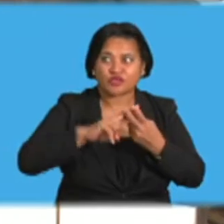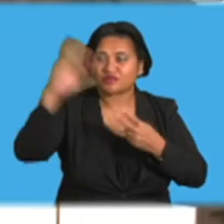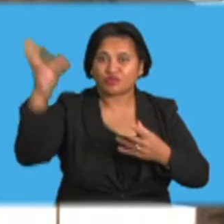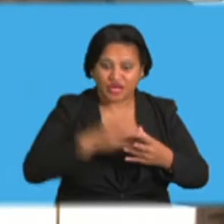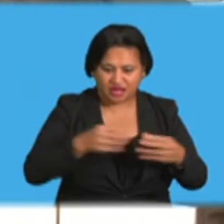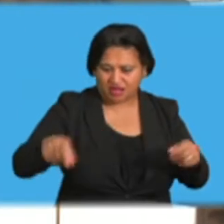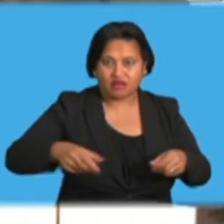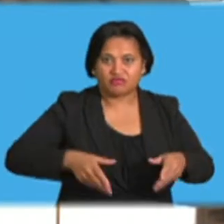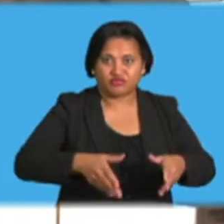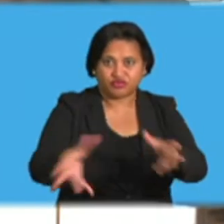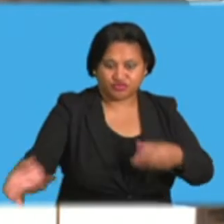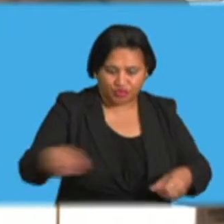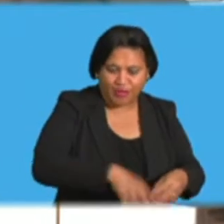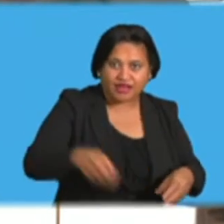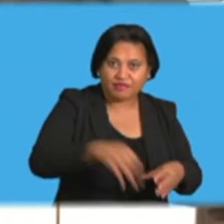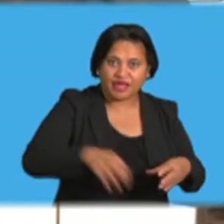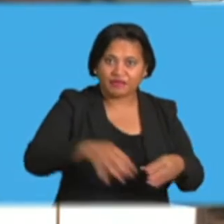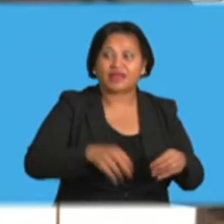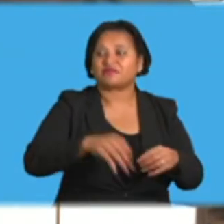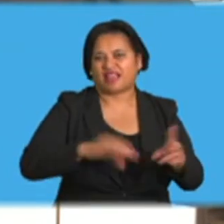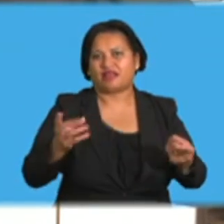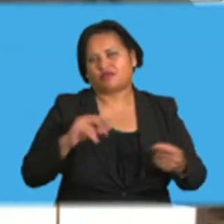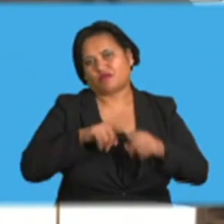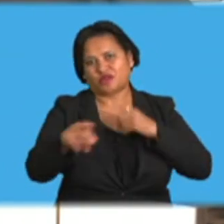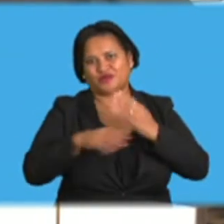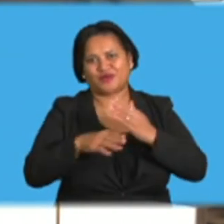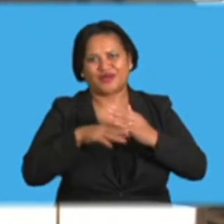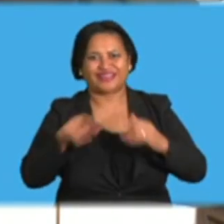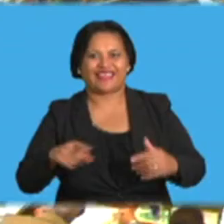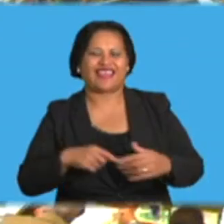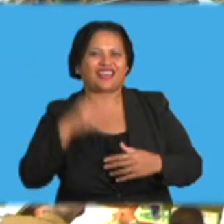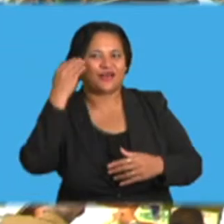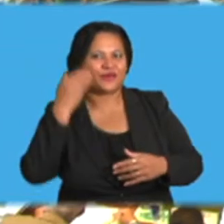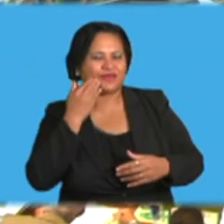grade them and send them out for distribution to wherever their markets are. Thank you, Madam Speaker.